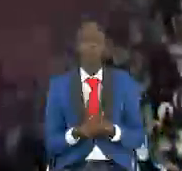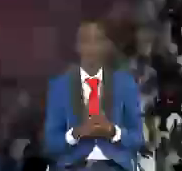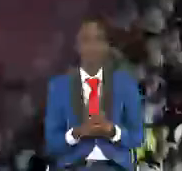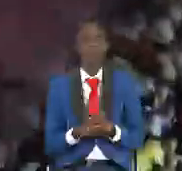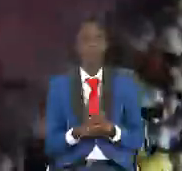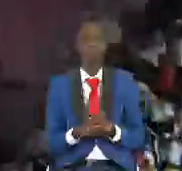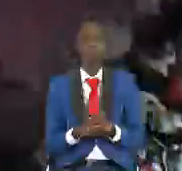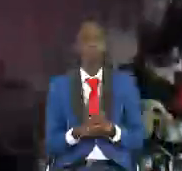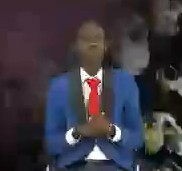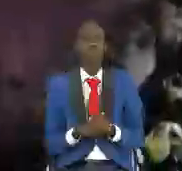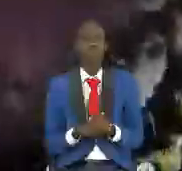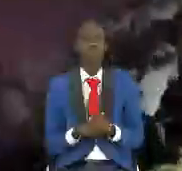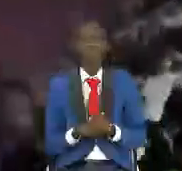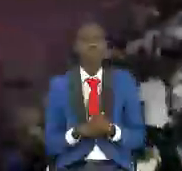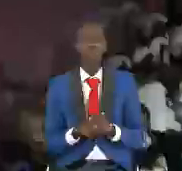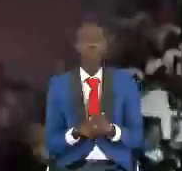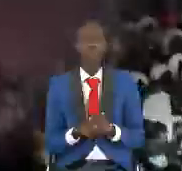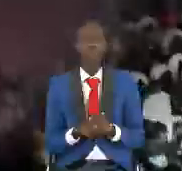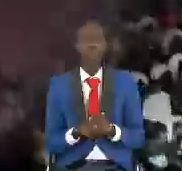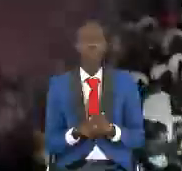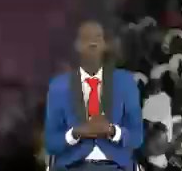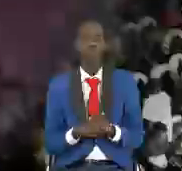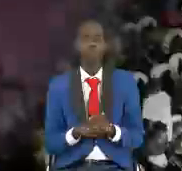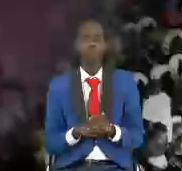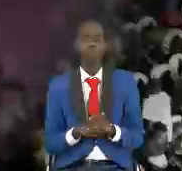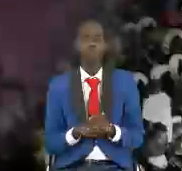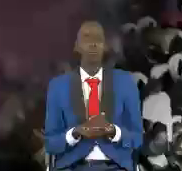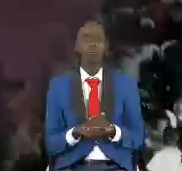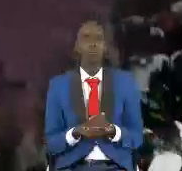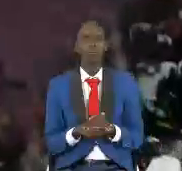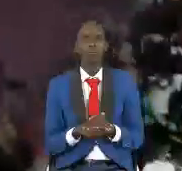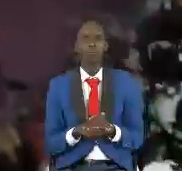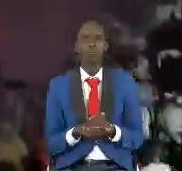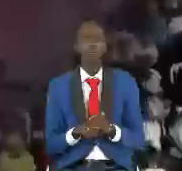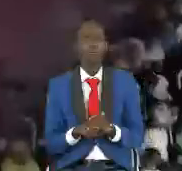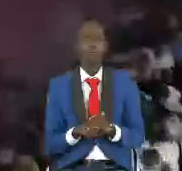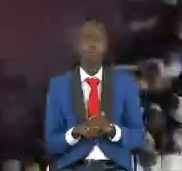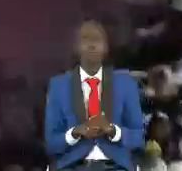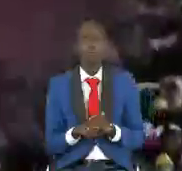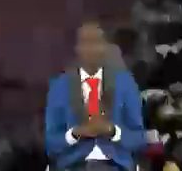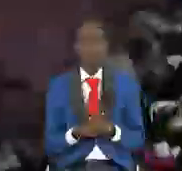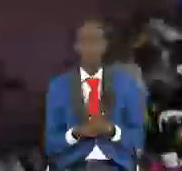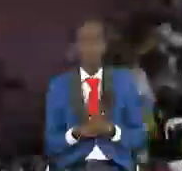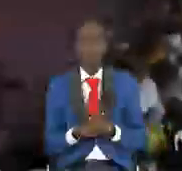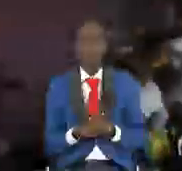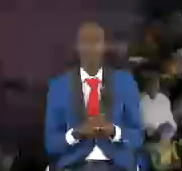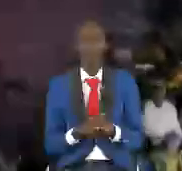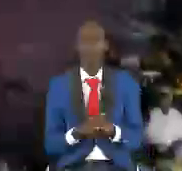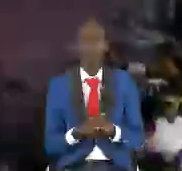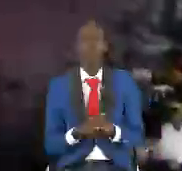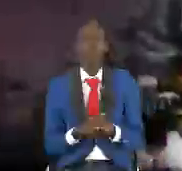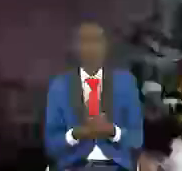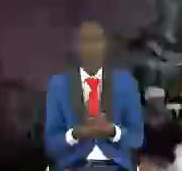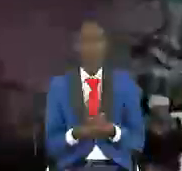Please, supervisors, you can do that. Help me. Raise up your hand if you have.